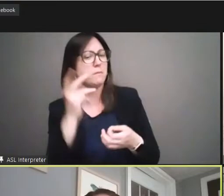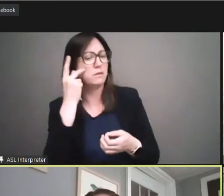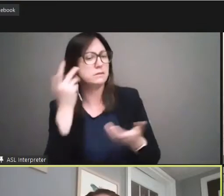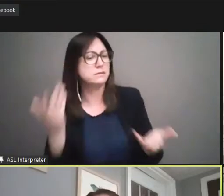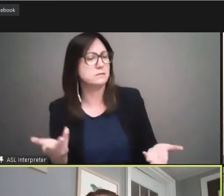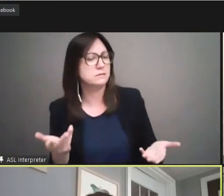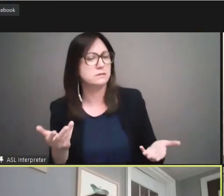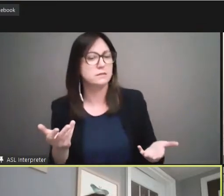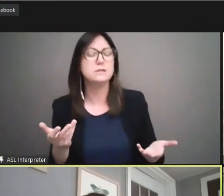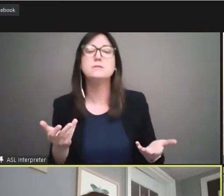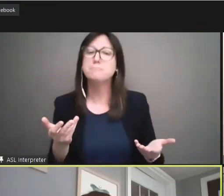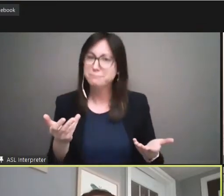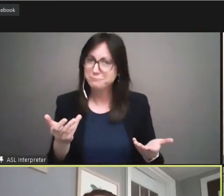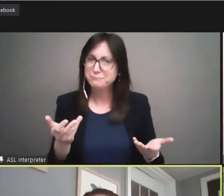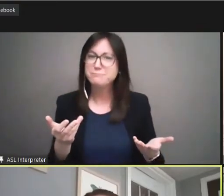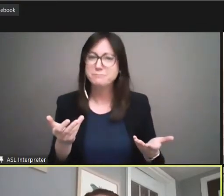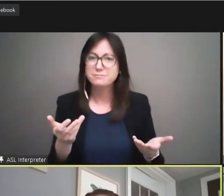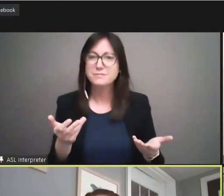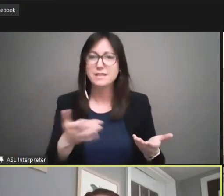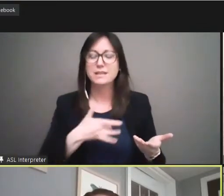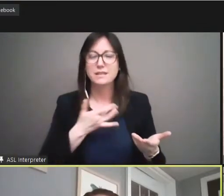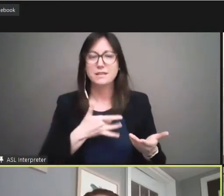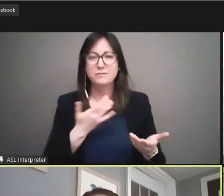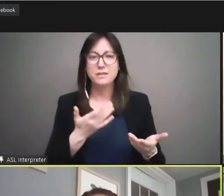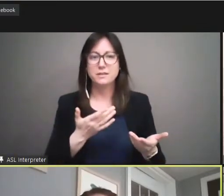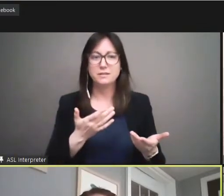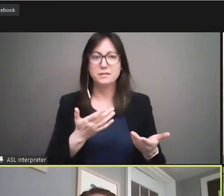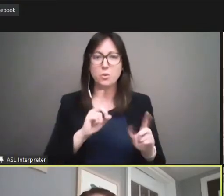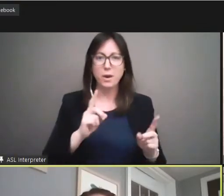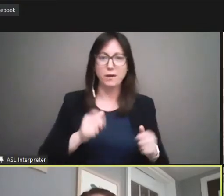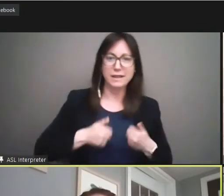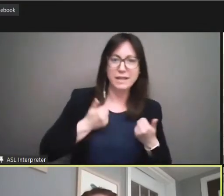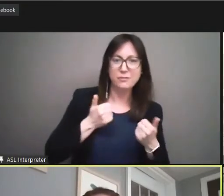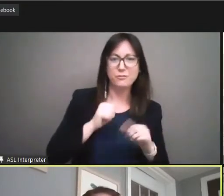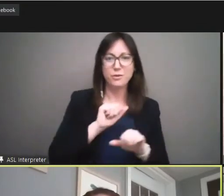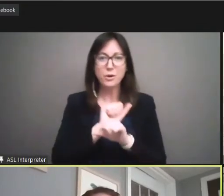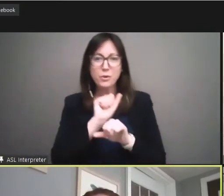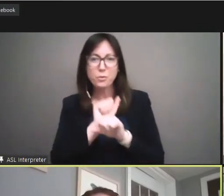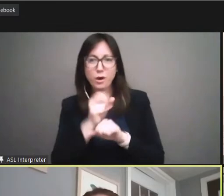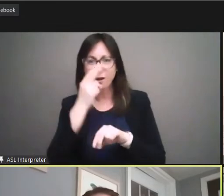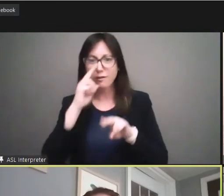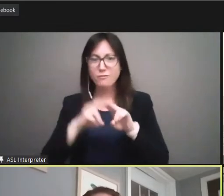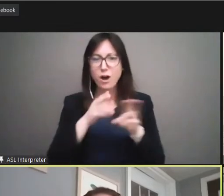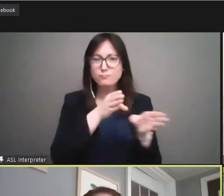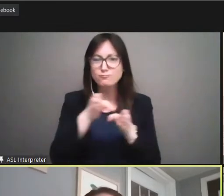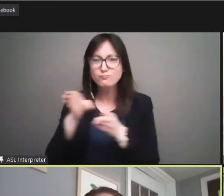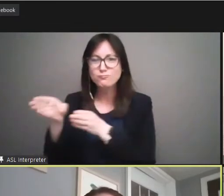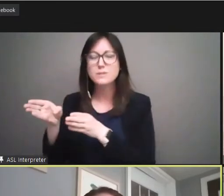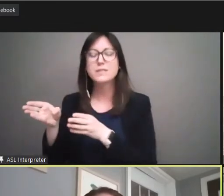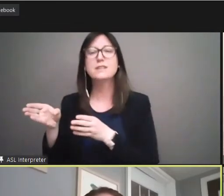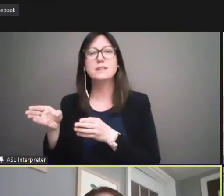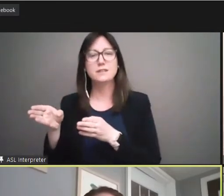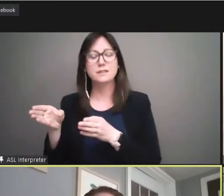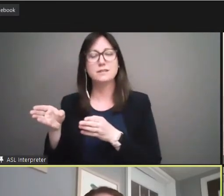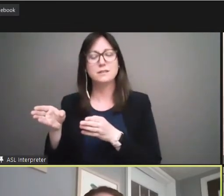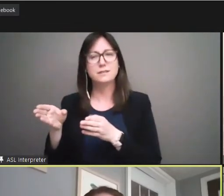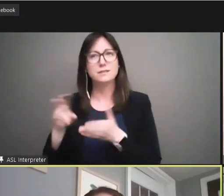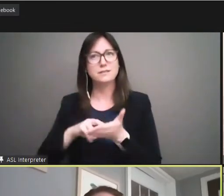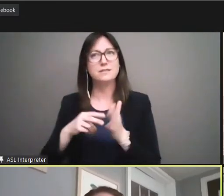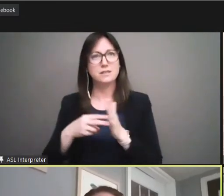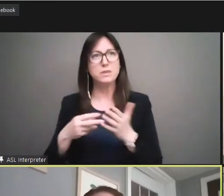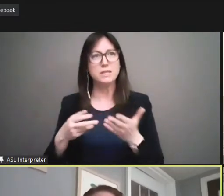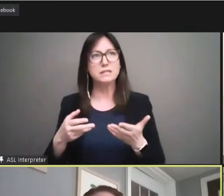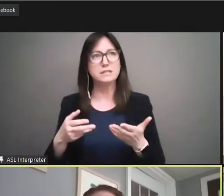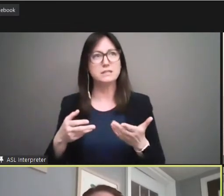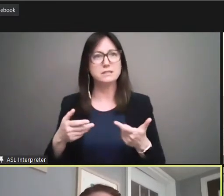feel like that melding of live, work, and play locations means that I'm doing